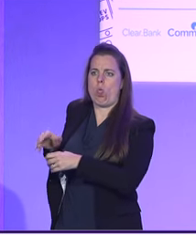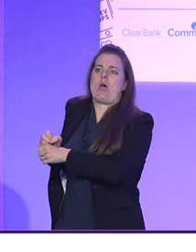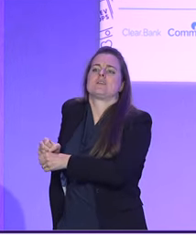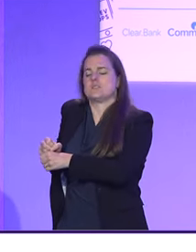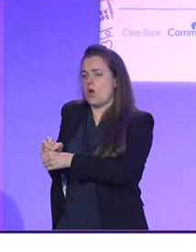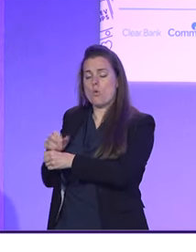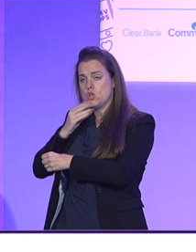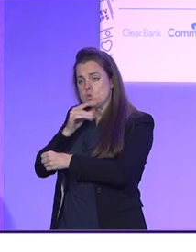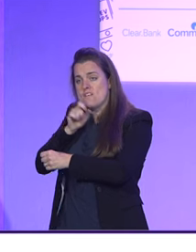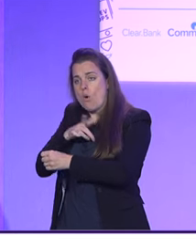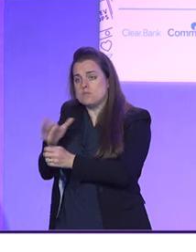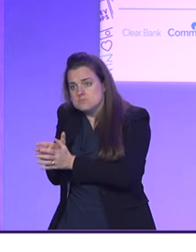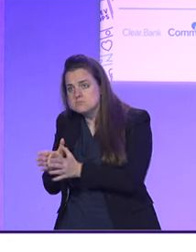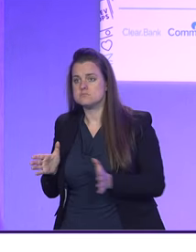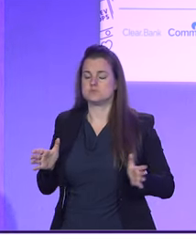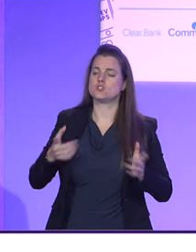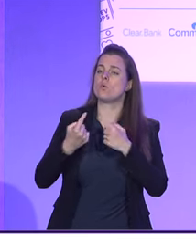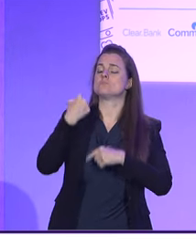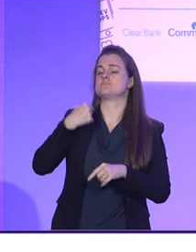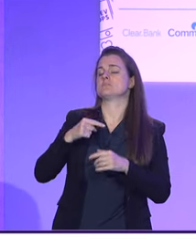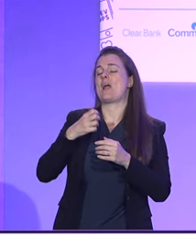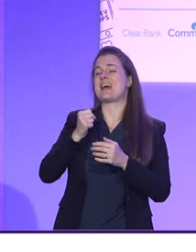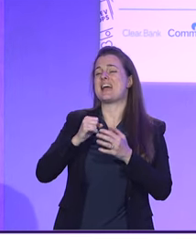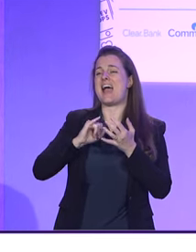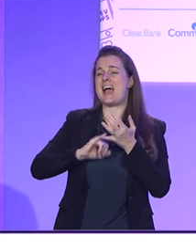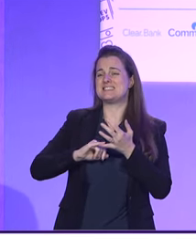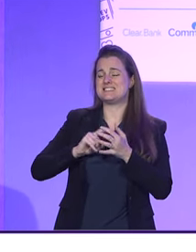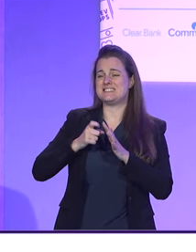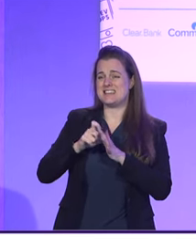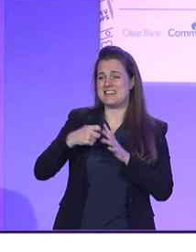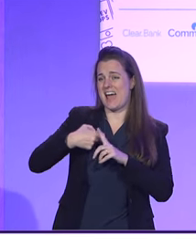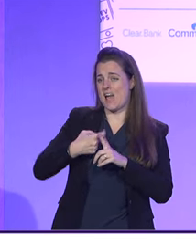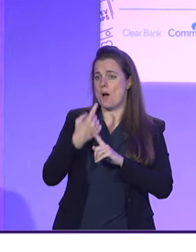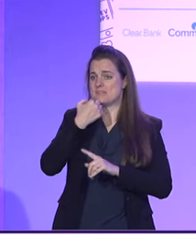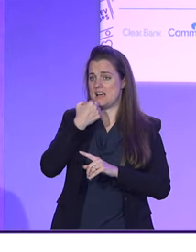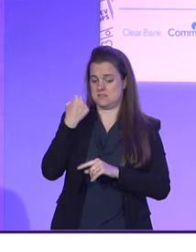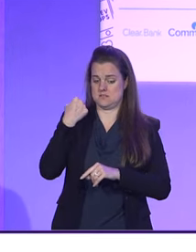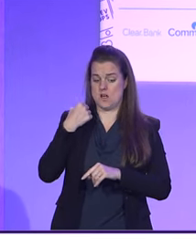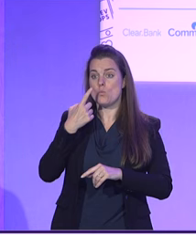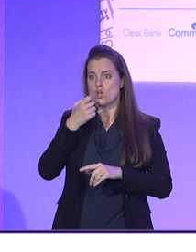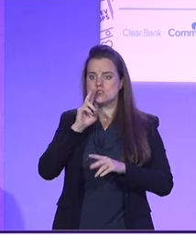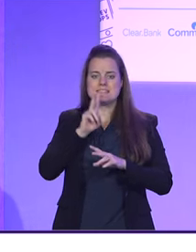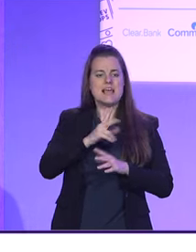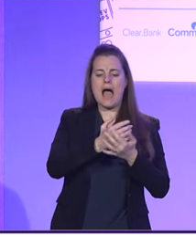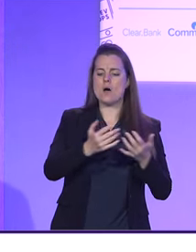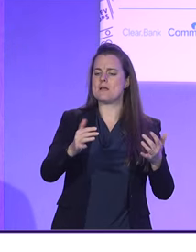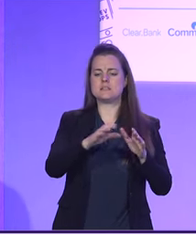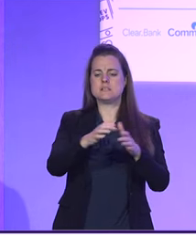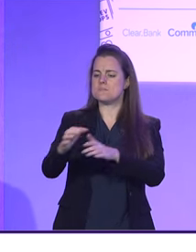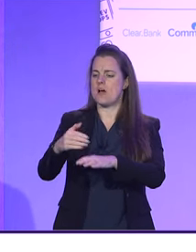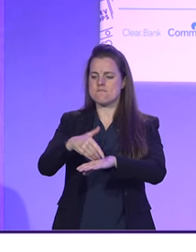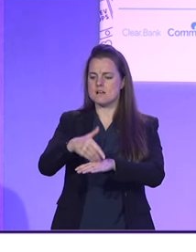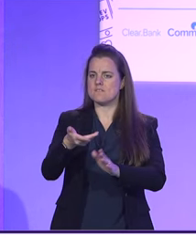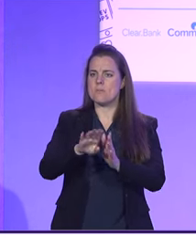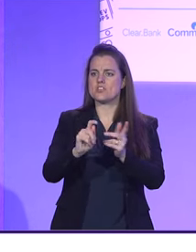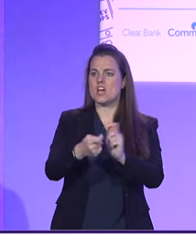we had a required Datadog SDK update. And we're able to see all of the teams that were affected by this change in a really straightforward way